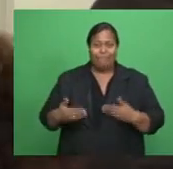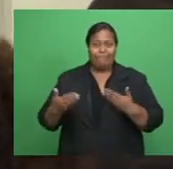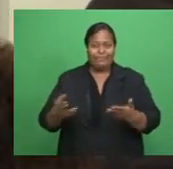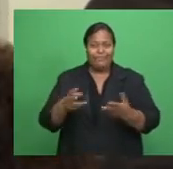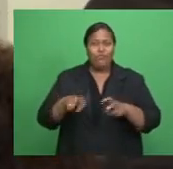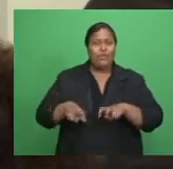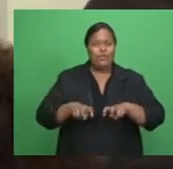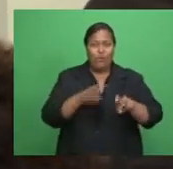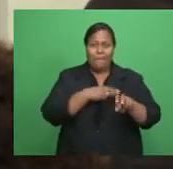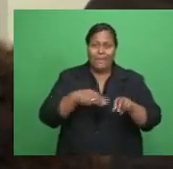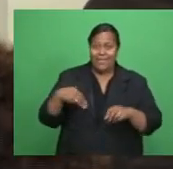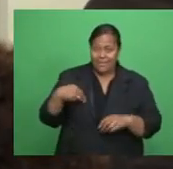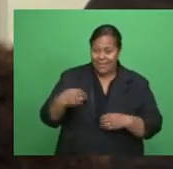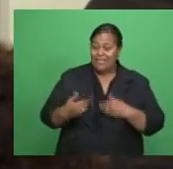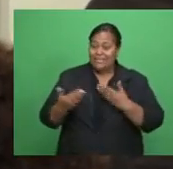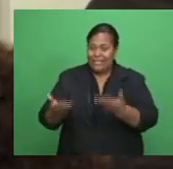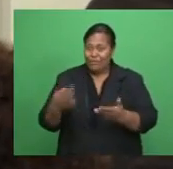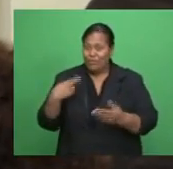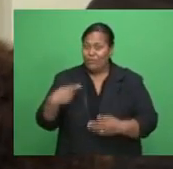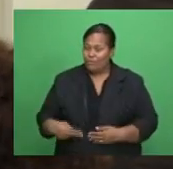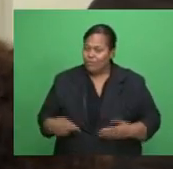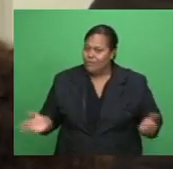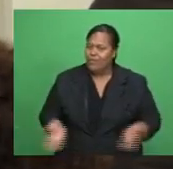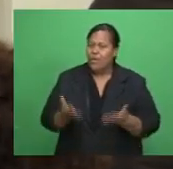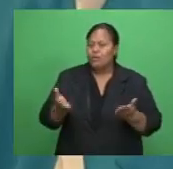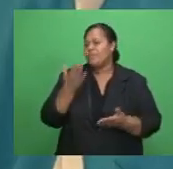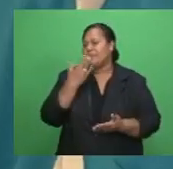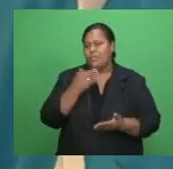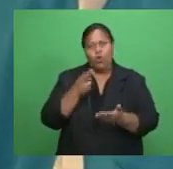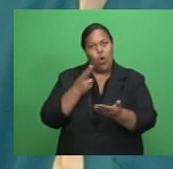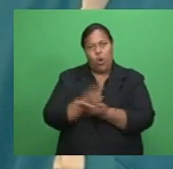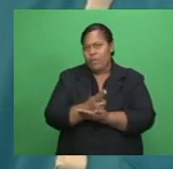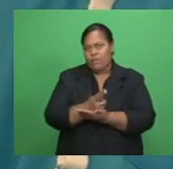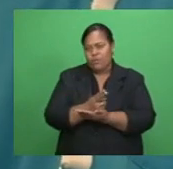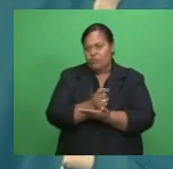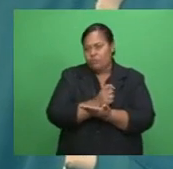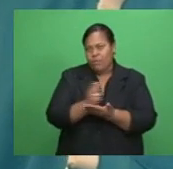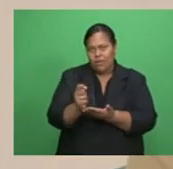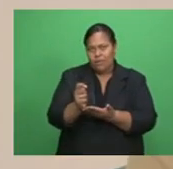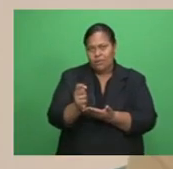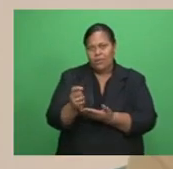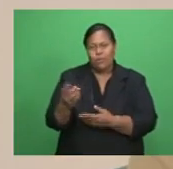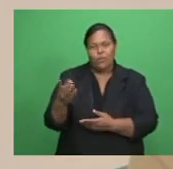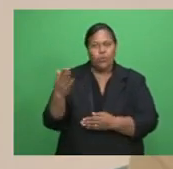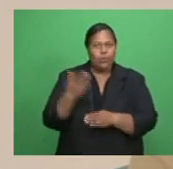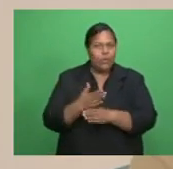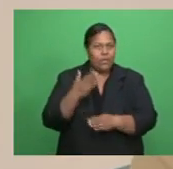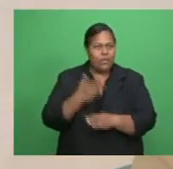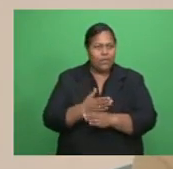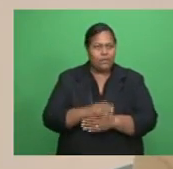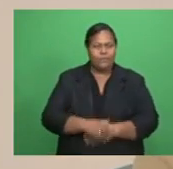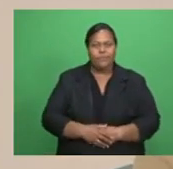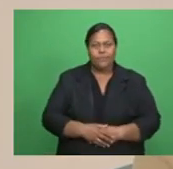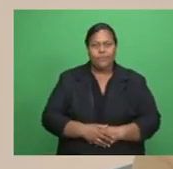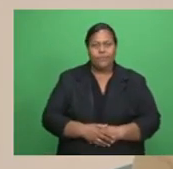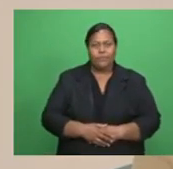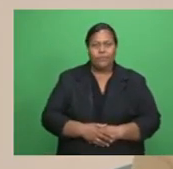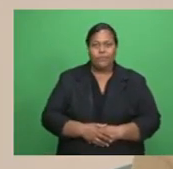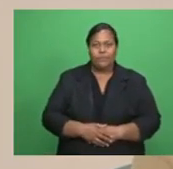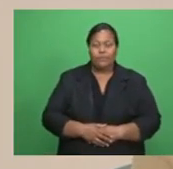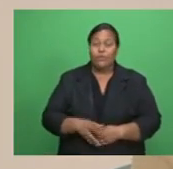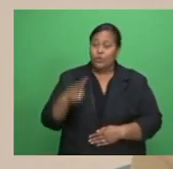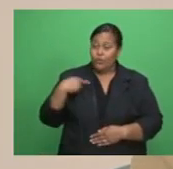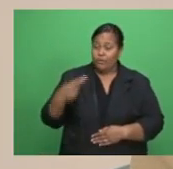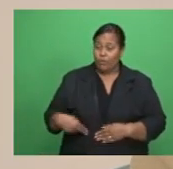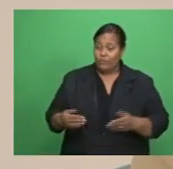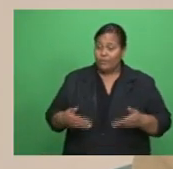Fayaz Koya urged the officers to be honest as well as transparent in their duties. And the uniforms that have been handed today goes